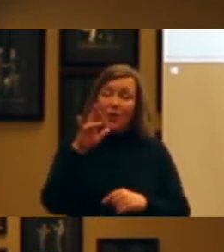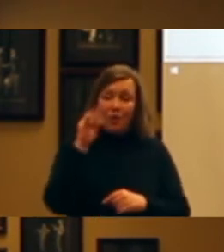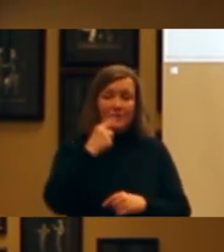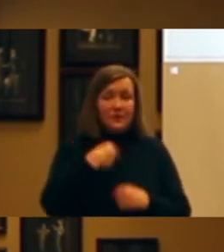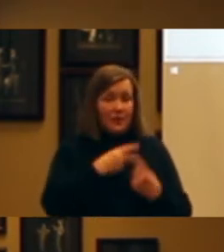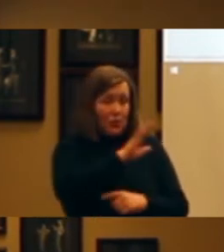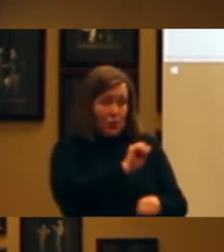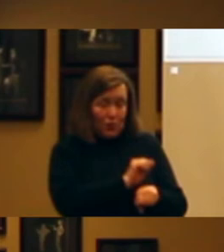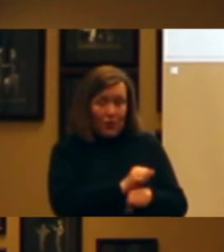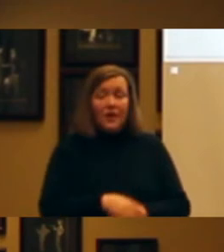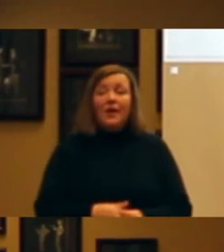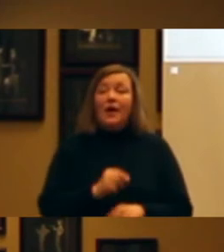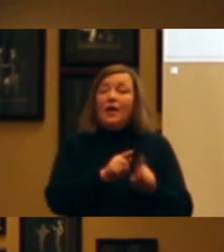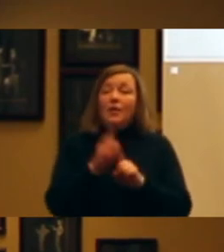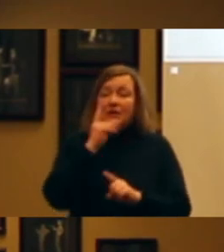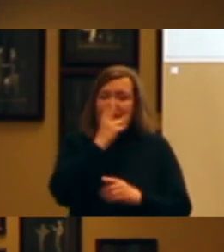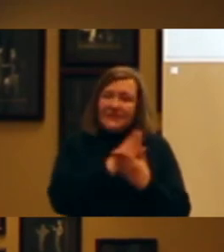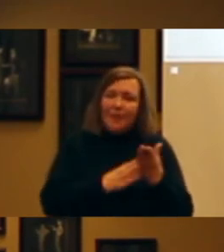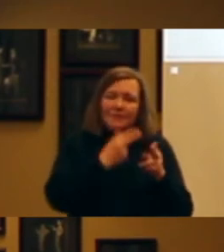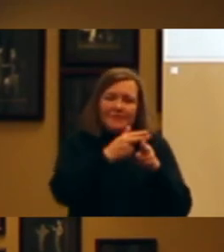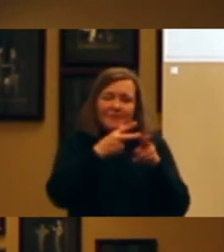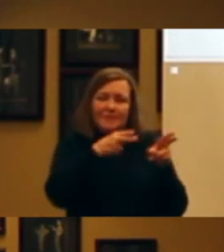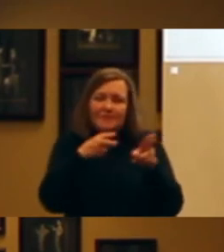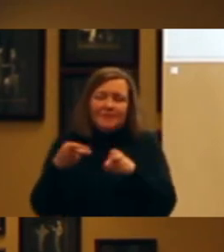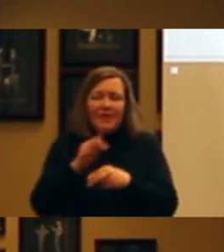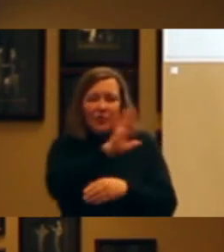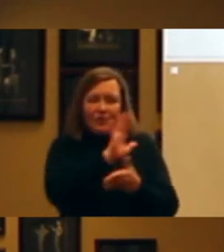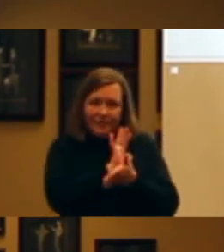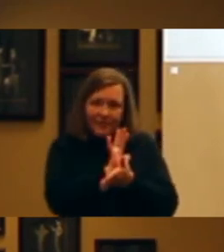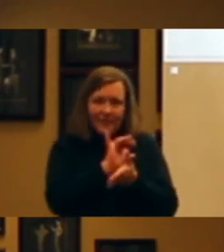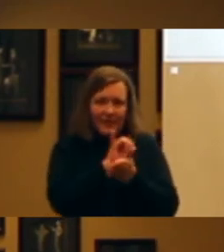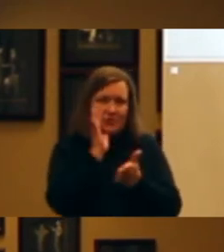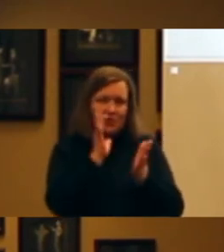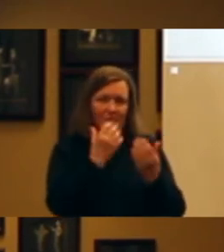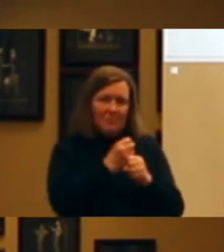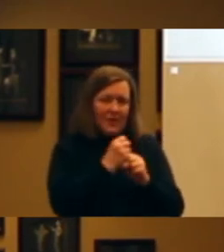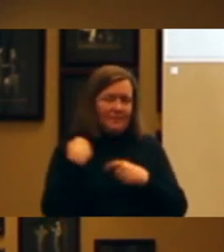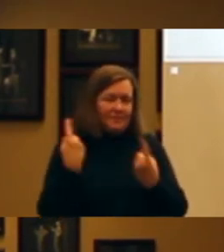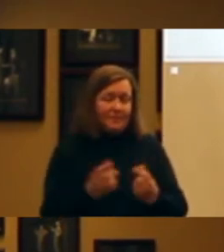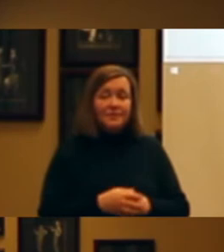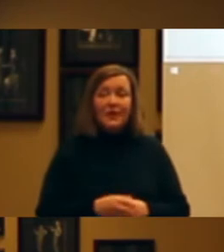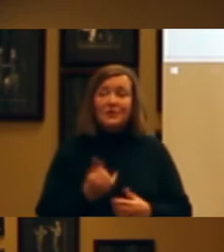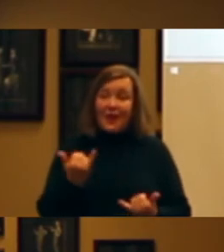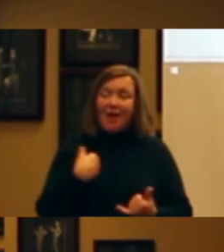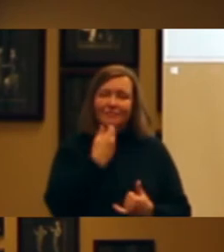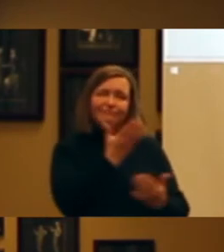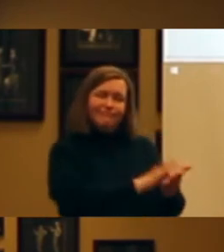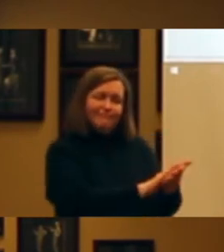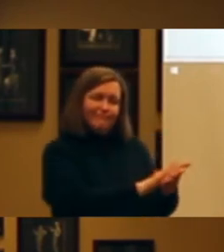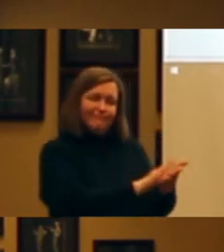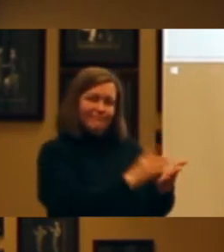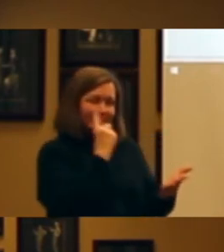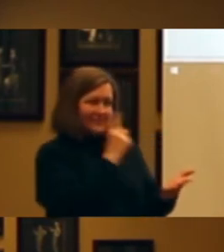us about her work. We're going to see some of the trailers, some of the films and documentaries she's put together as well. So please, give a warm